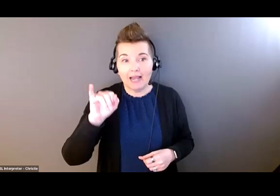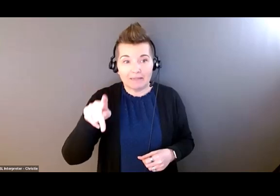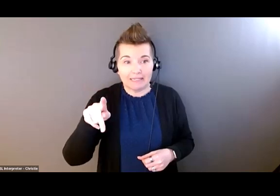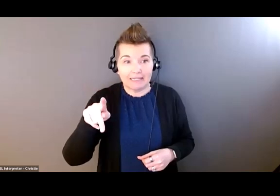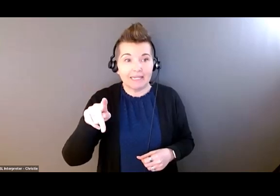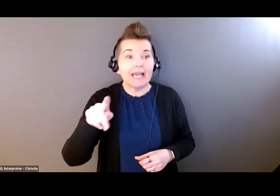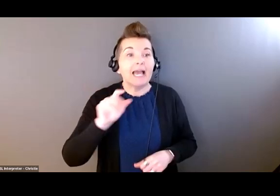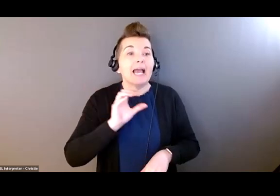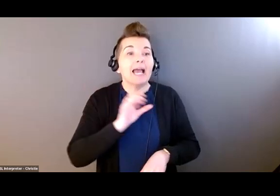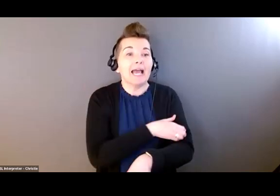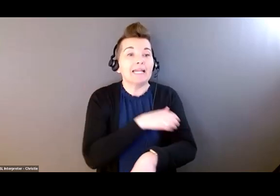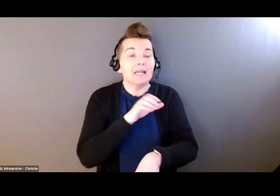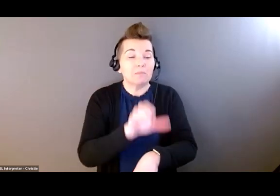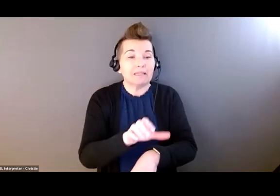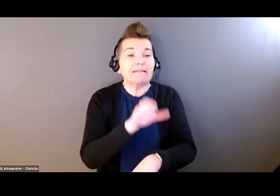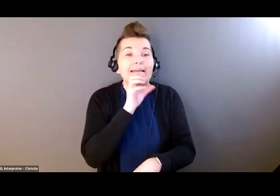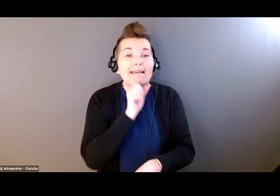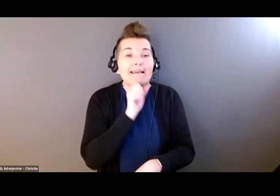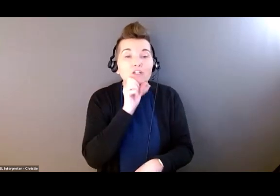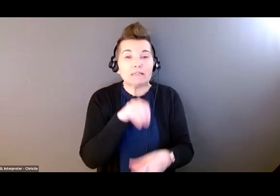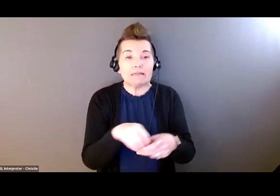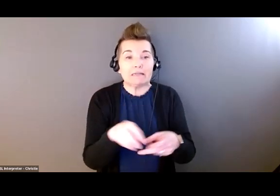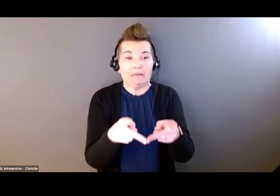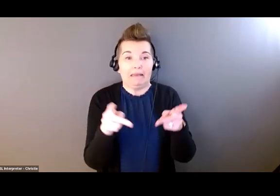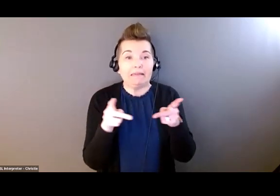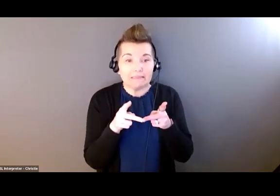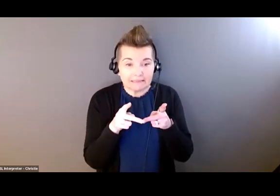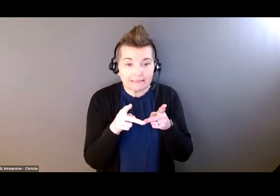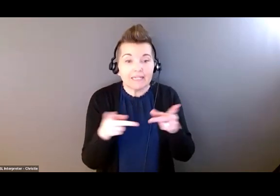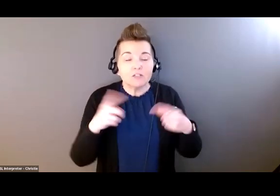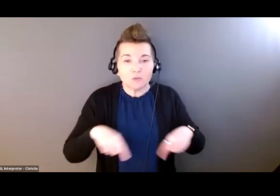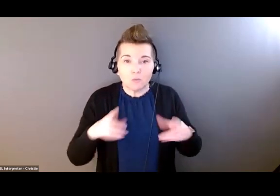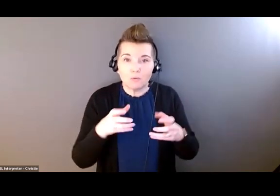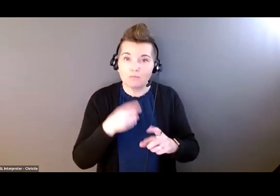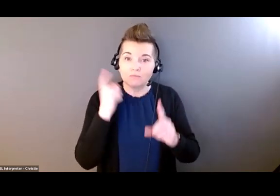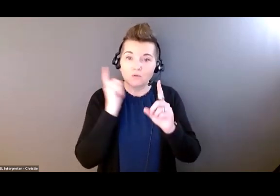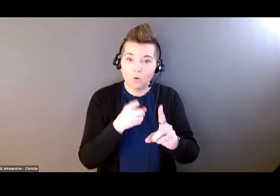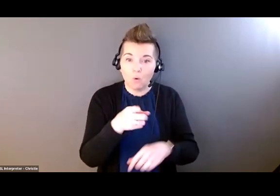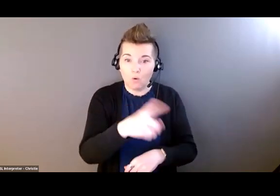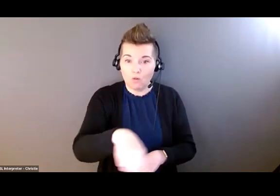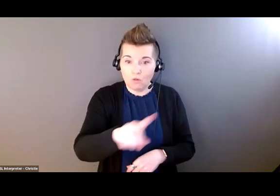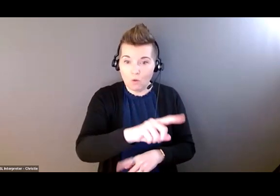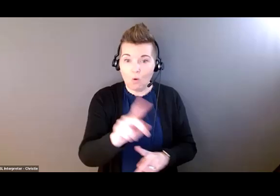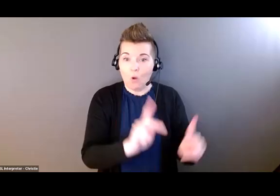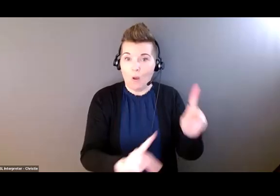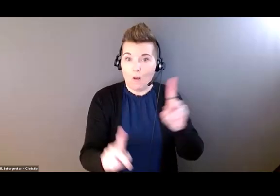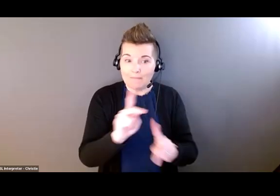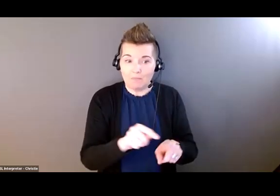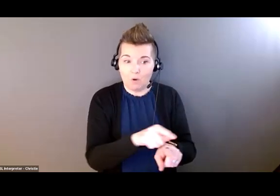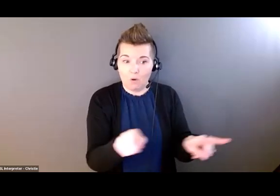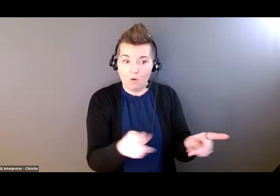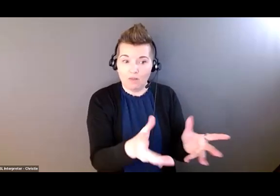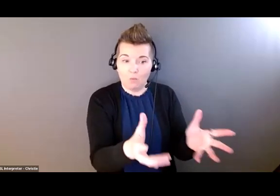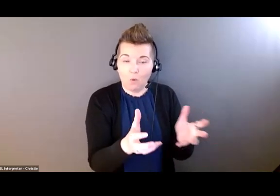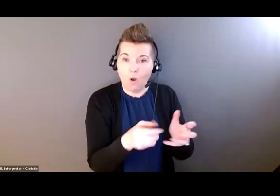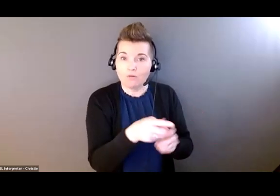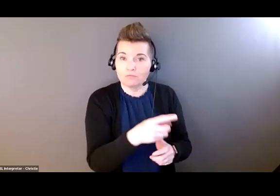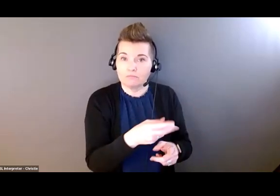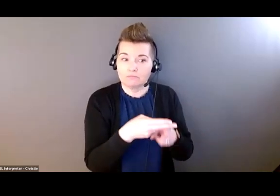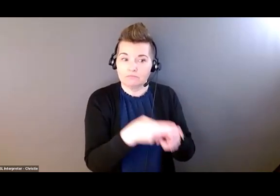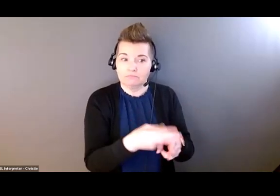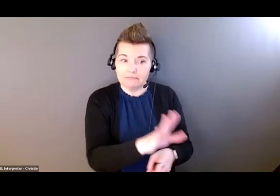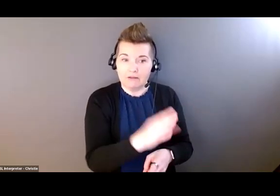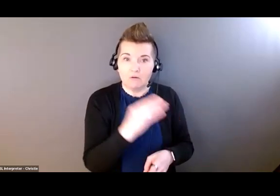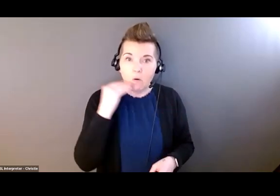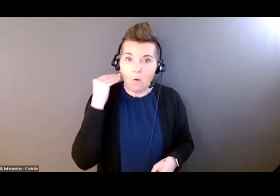So we were a part of the Enabling Aging in Place collaborative program with Health Excellence Calendar. We had the goal was to enhance the